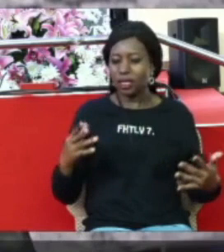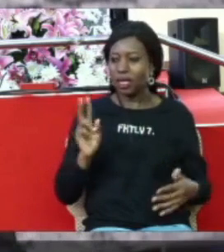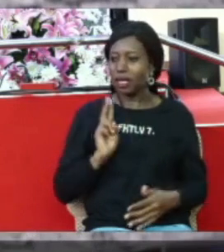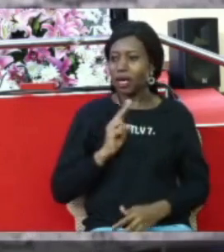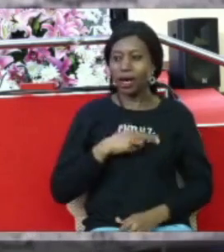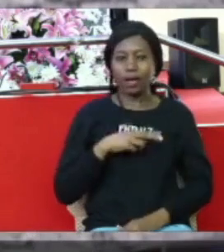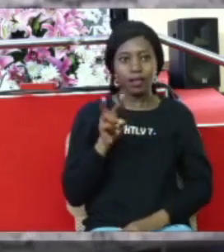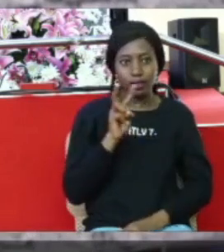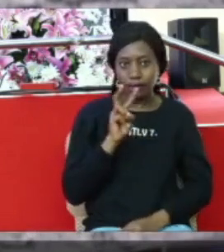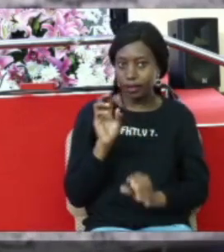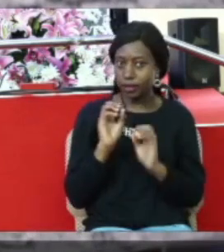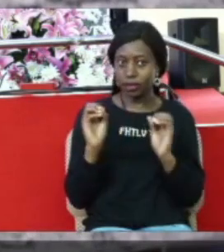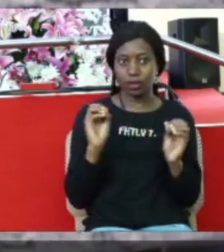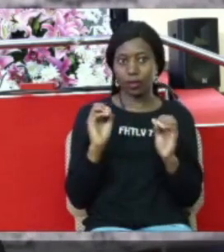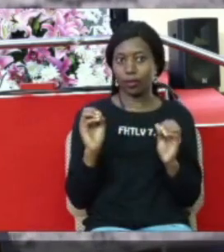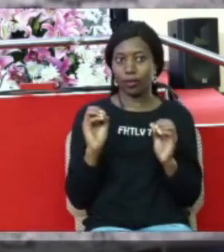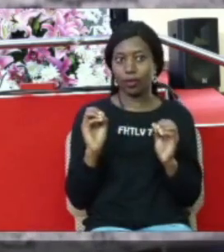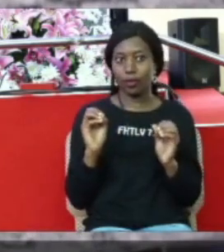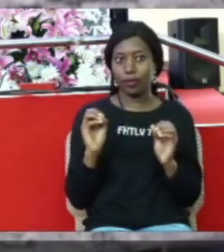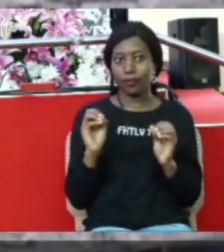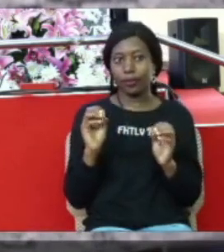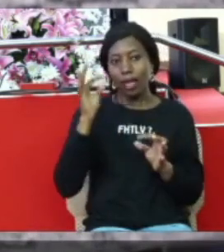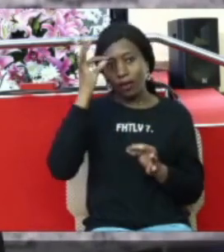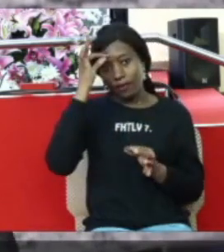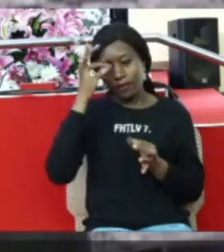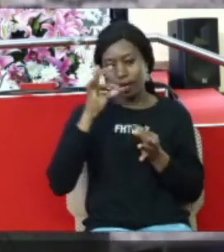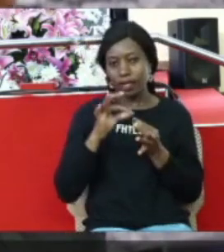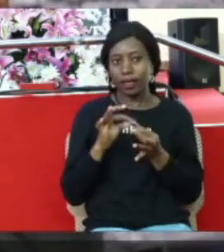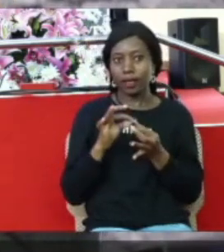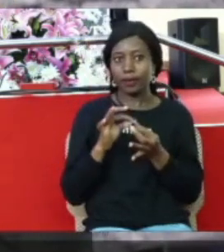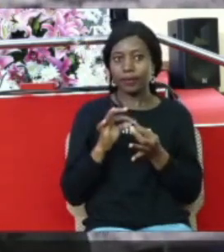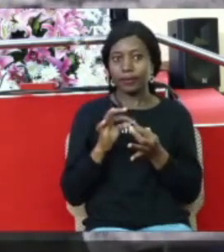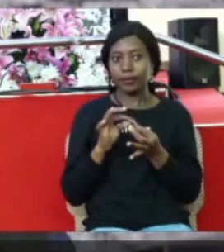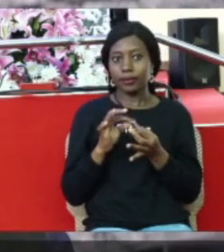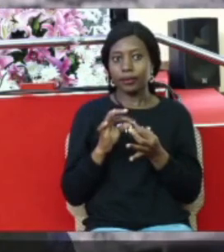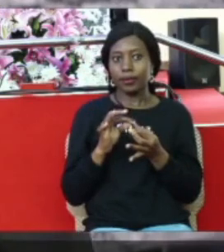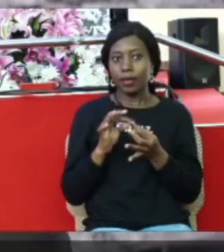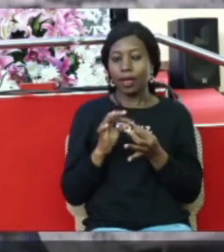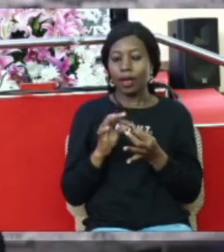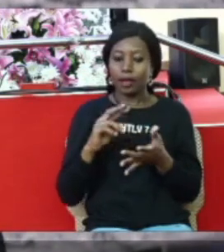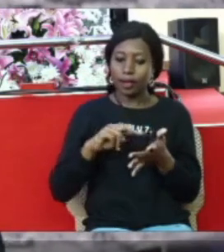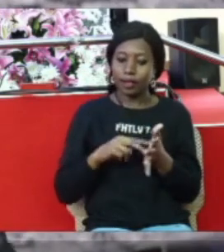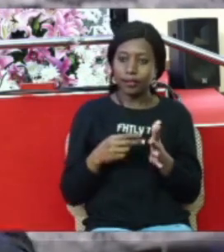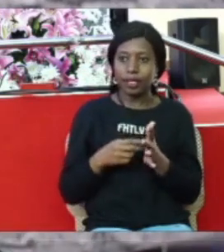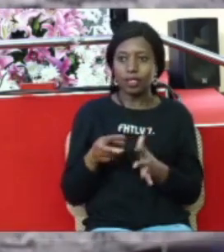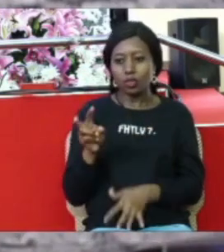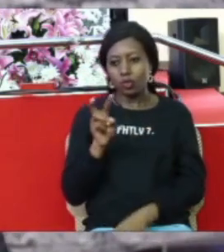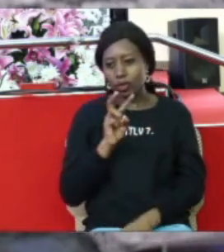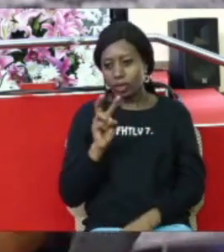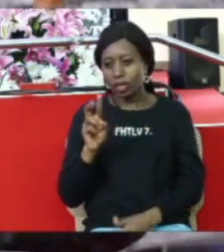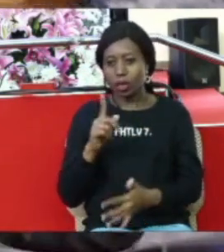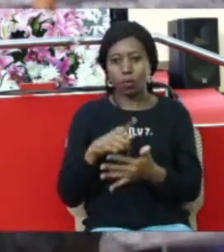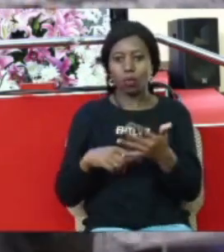of realities we do not see. Faith is to go beyond our senses and see the invisible. Faith